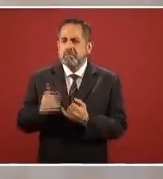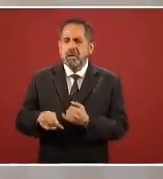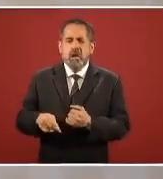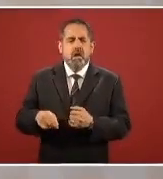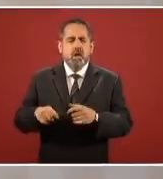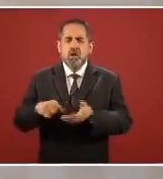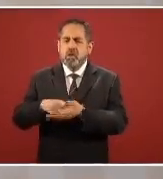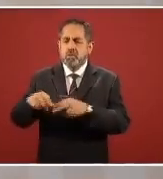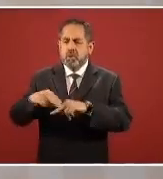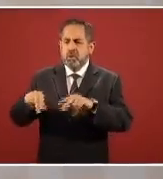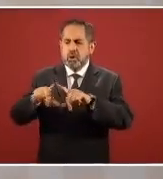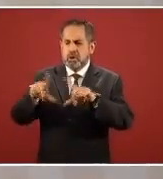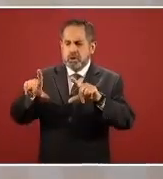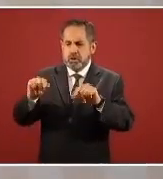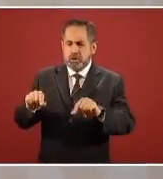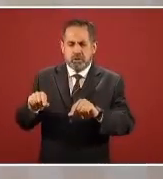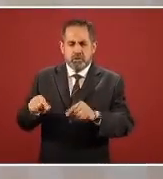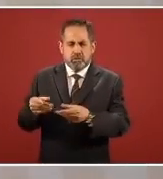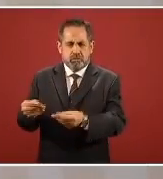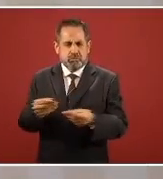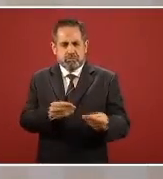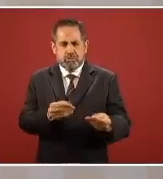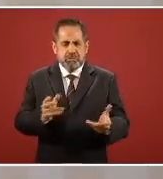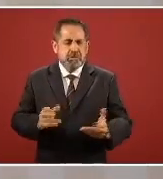lotto queda,